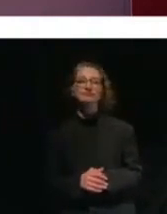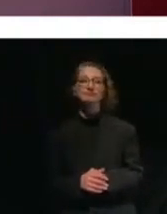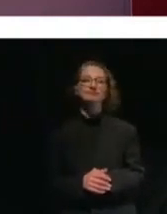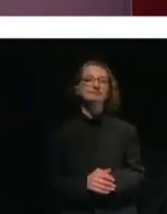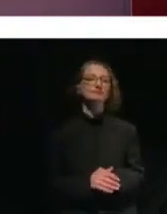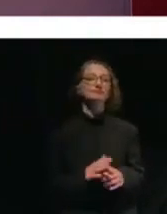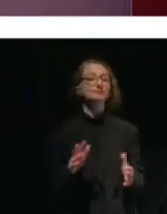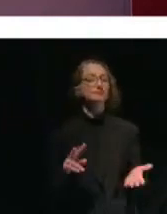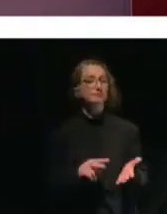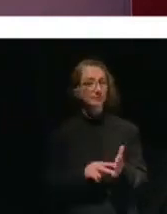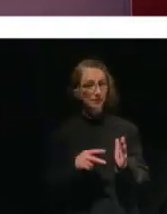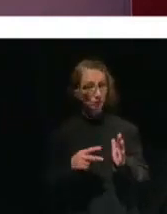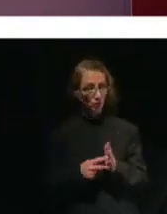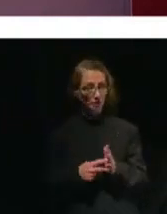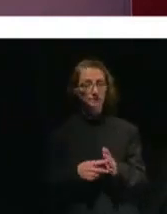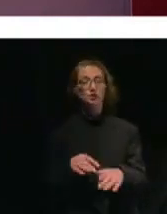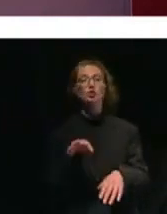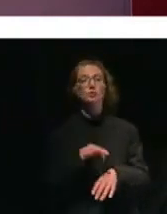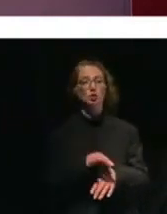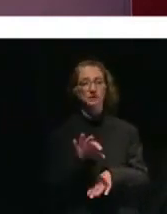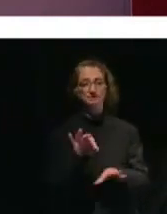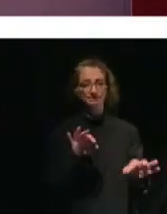So the methods and sampling.